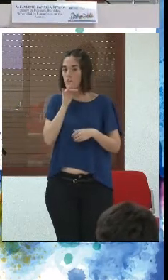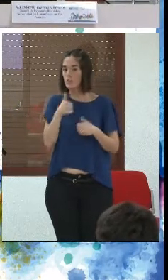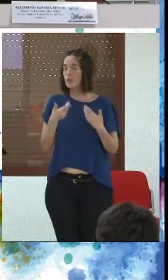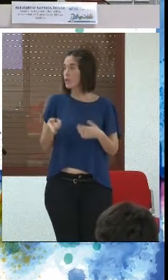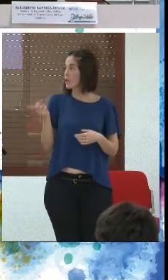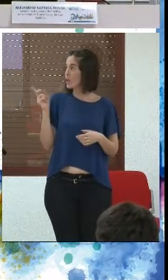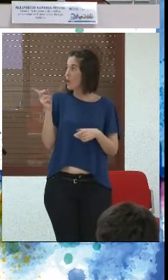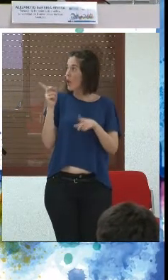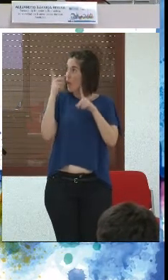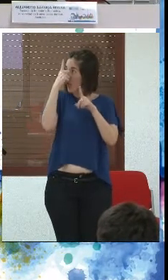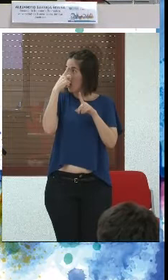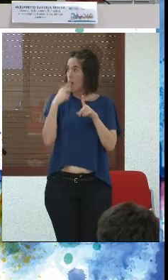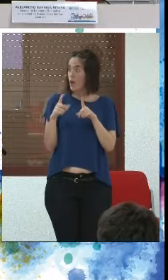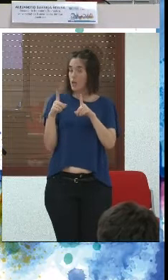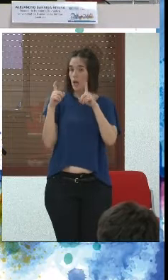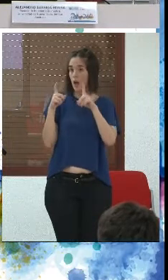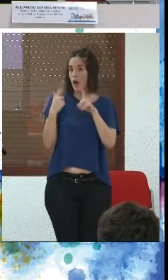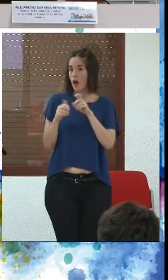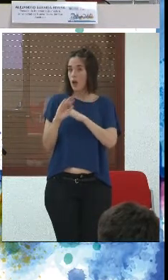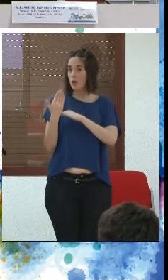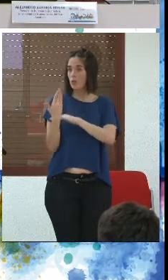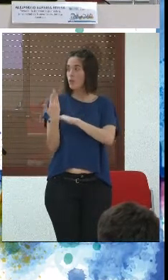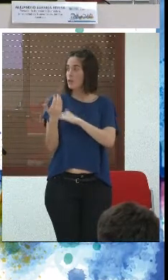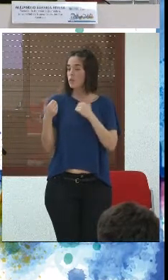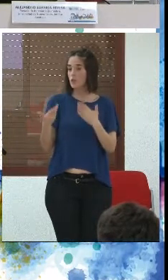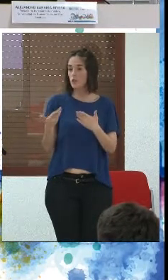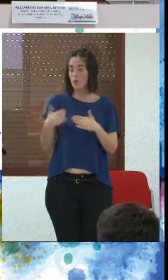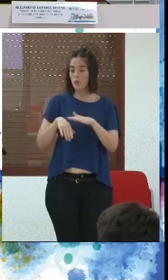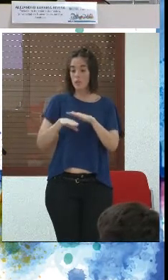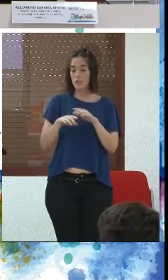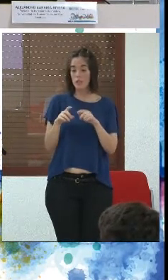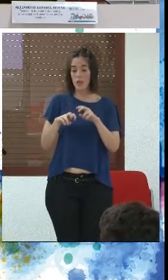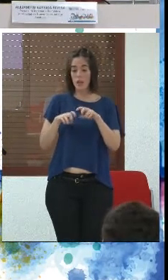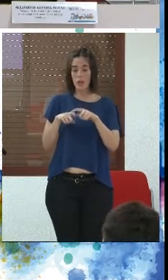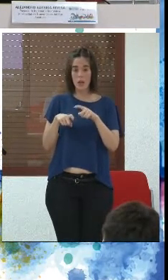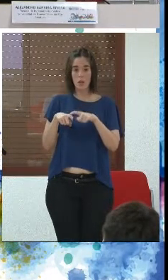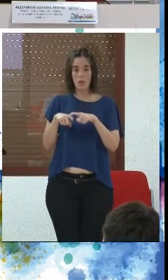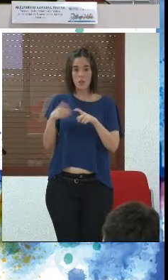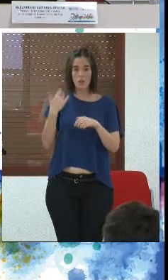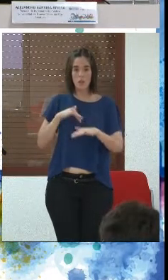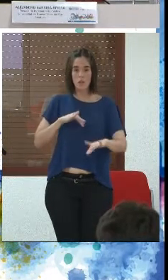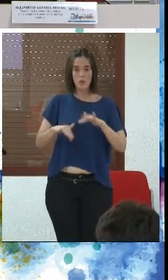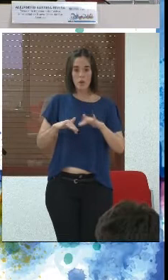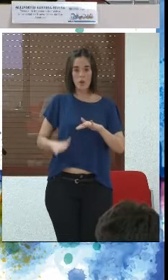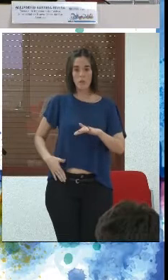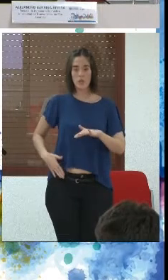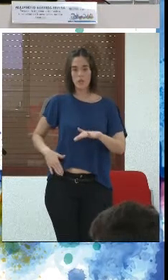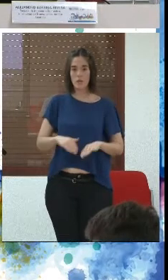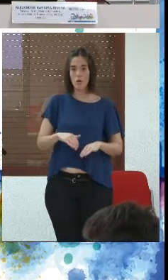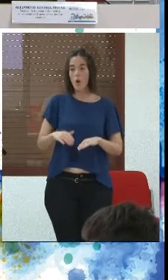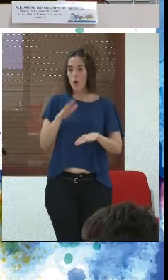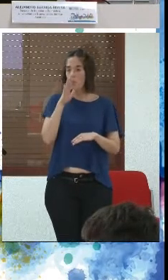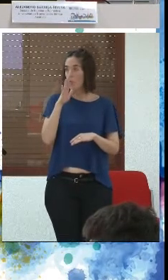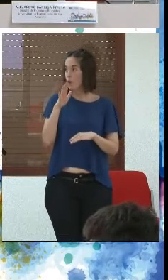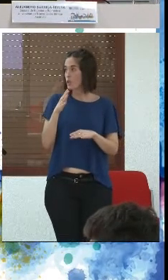and these are the ones that you can see on the picture, that they fully block the knee, obliging the user to move the hip in